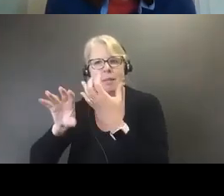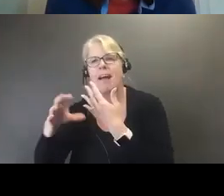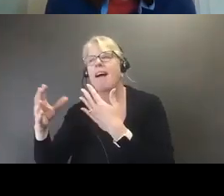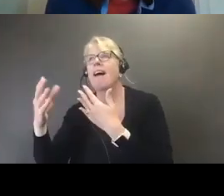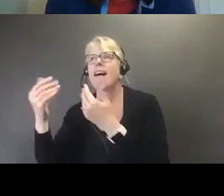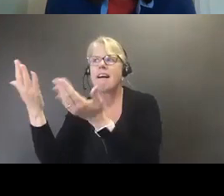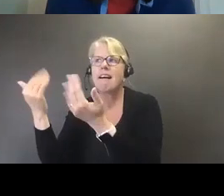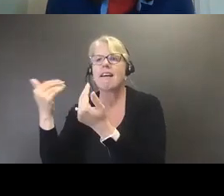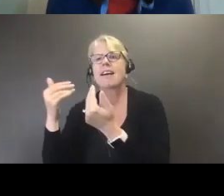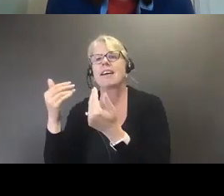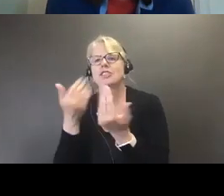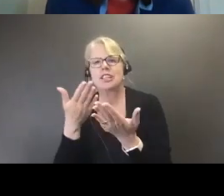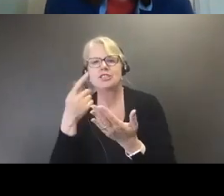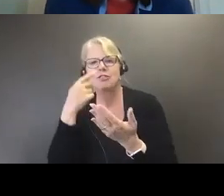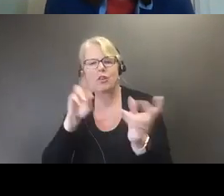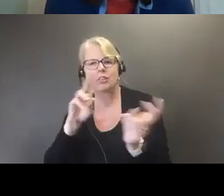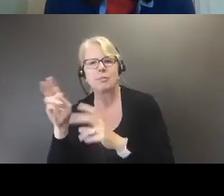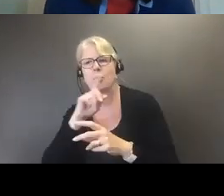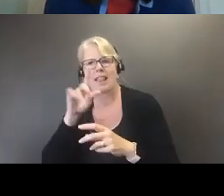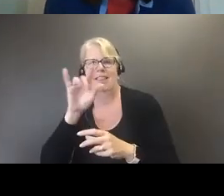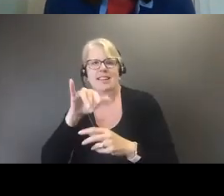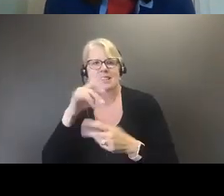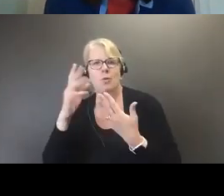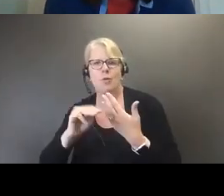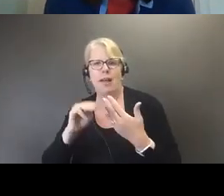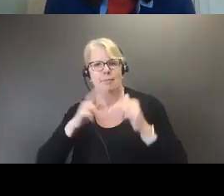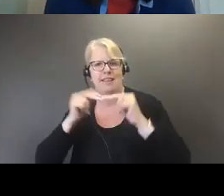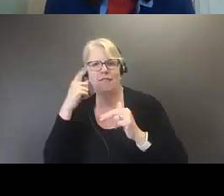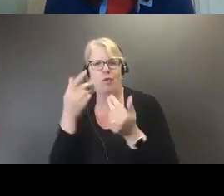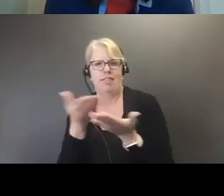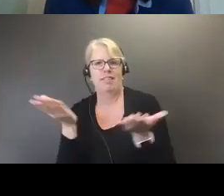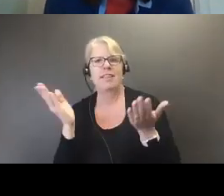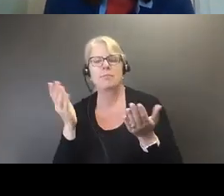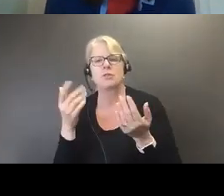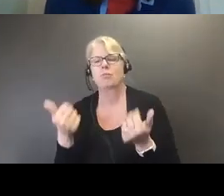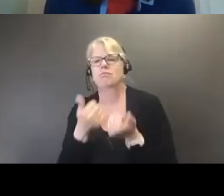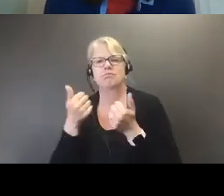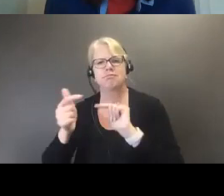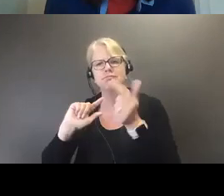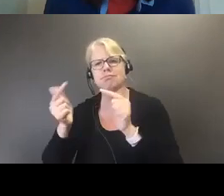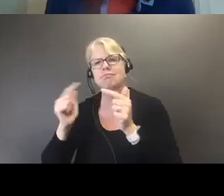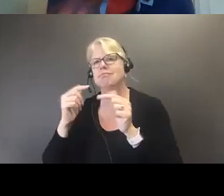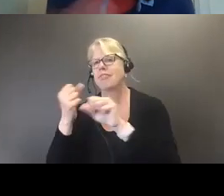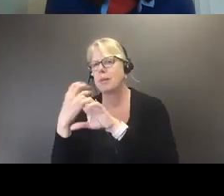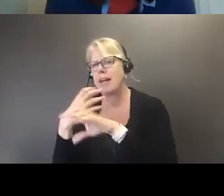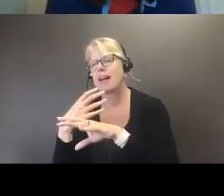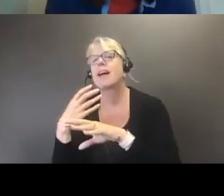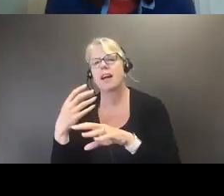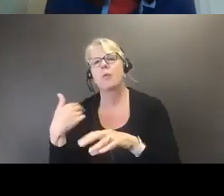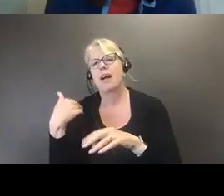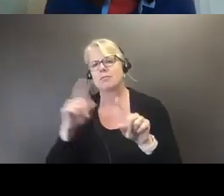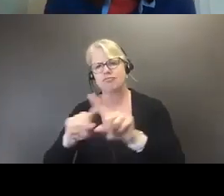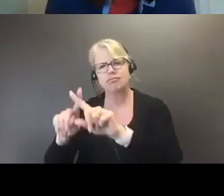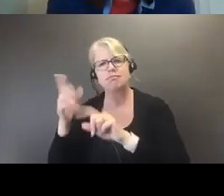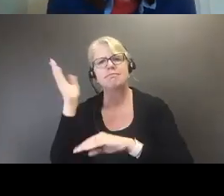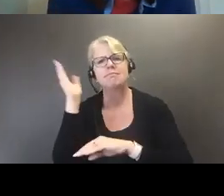for topics, because it is a program built for them. So there's a lot of interaction. And we've had speakers from